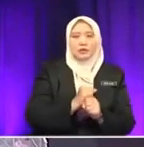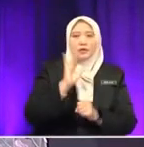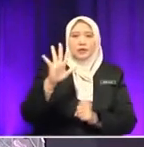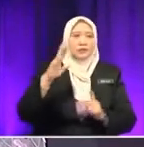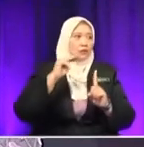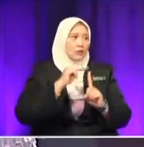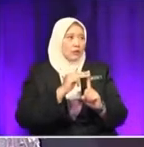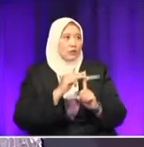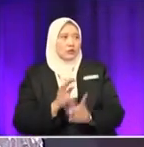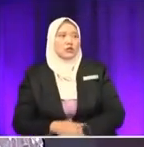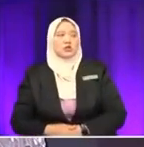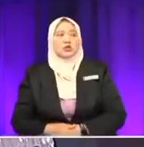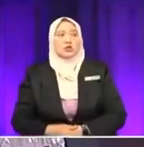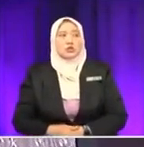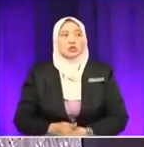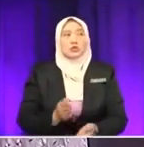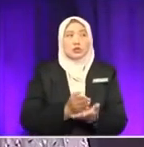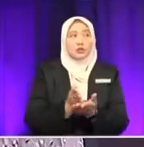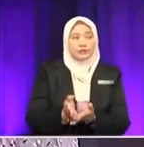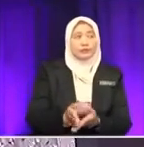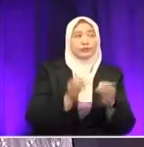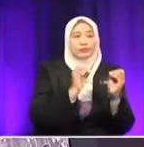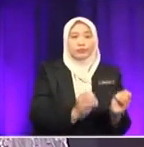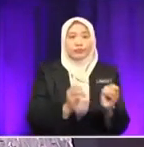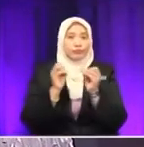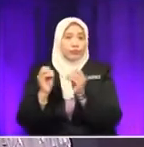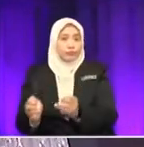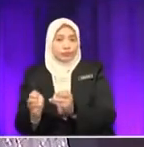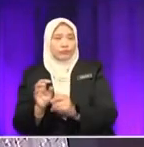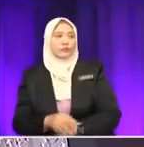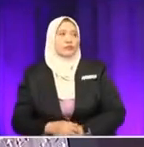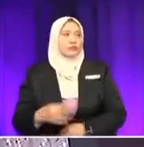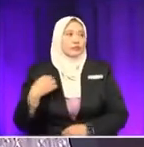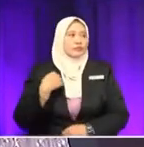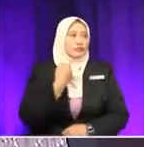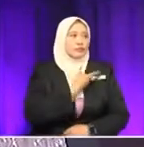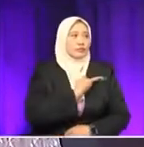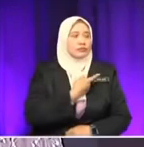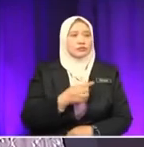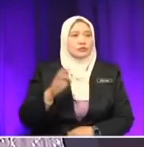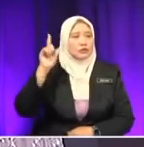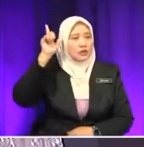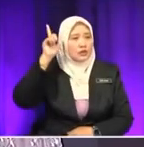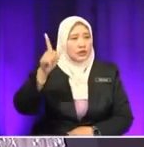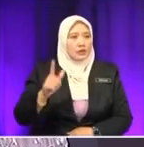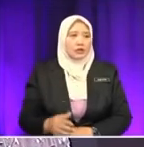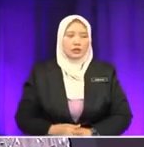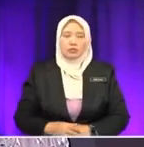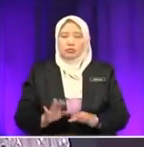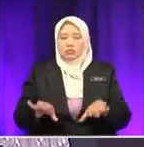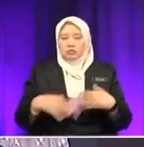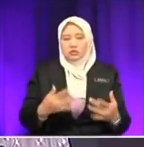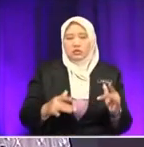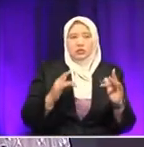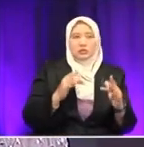organization, which requires you to have a numbers of cohesive device, linking words, sentence